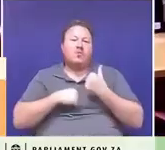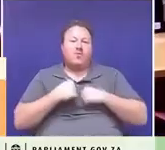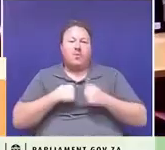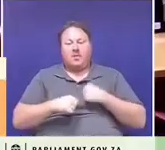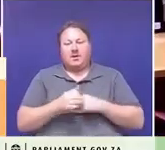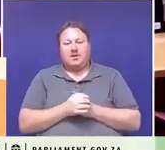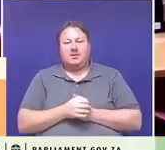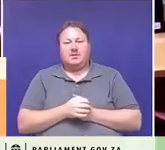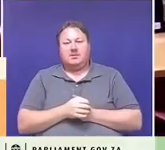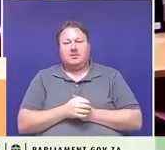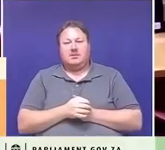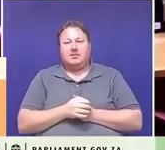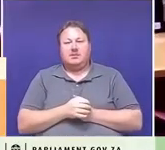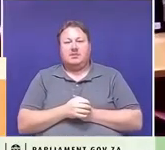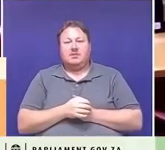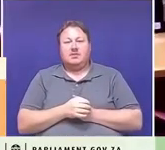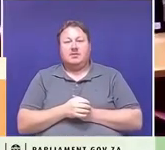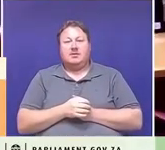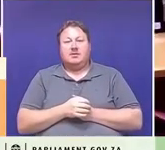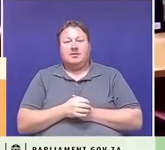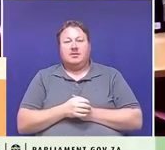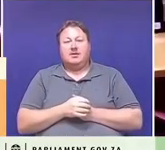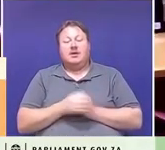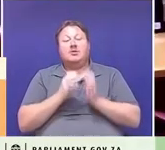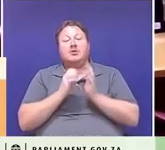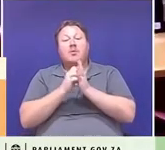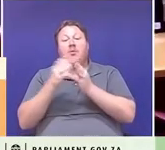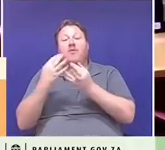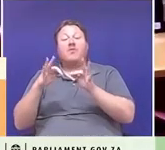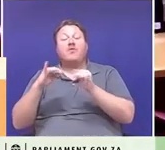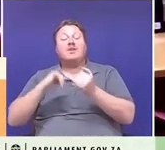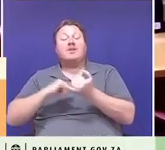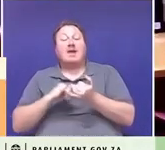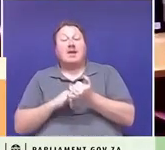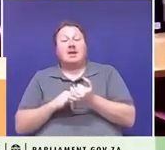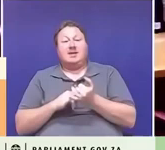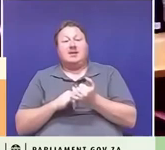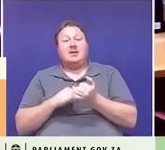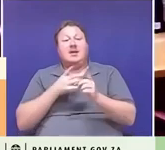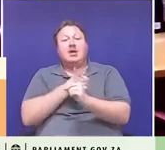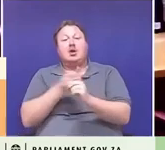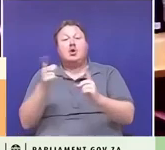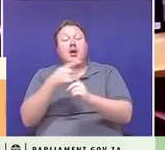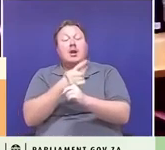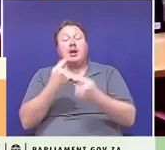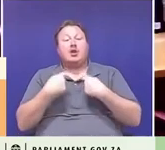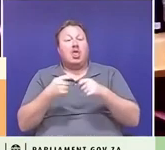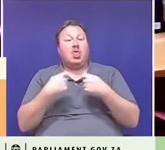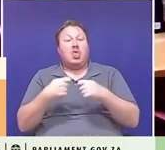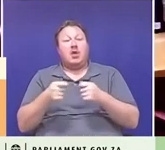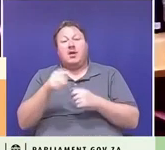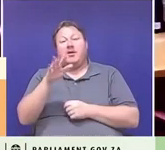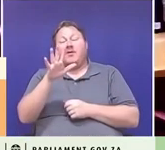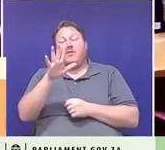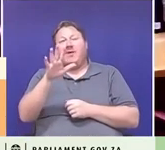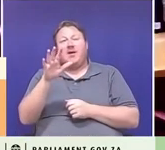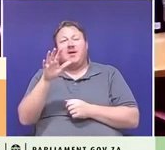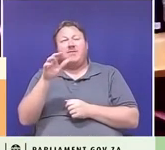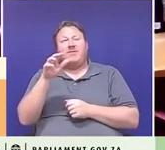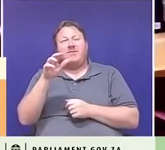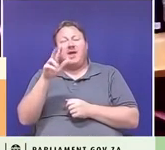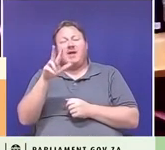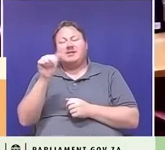State, material irregularities amounted to 568 million rand that point to